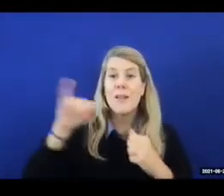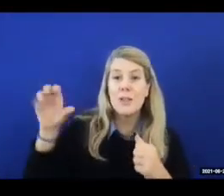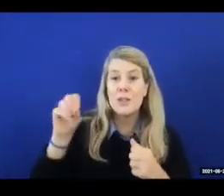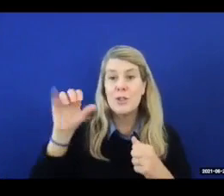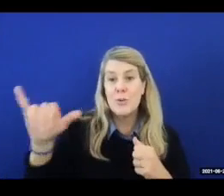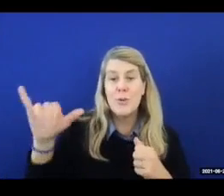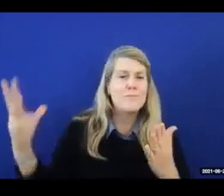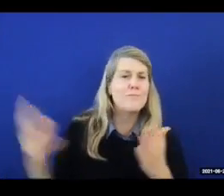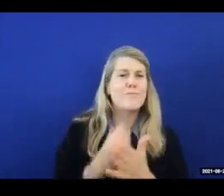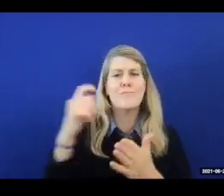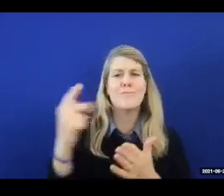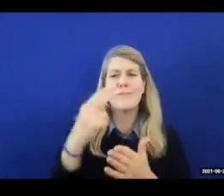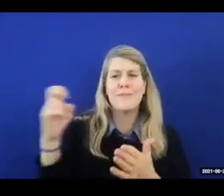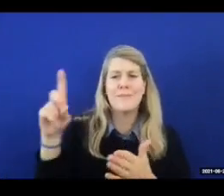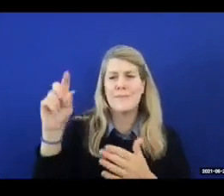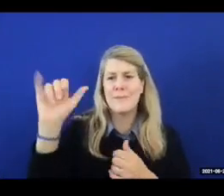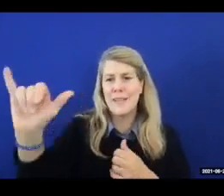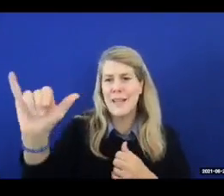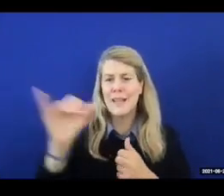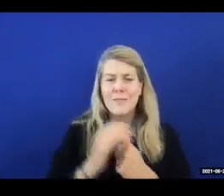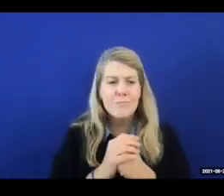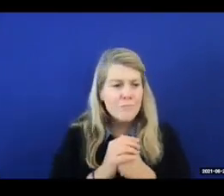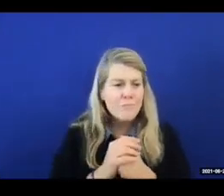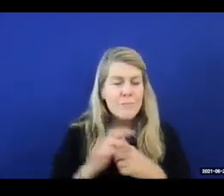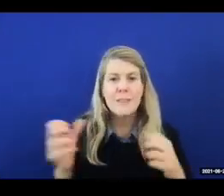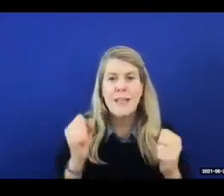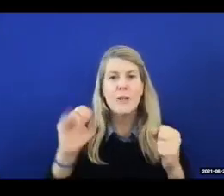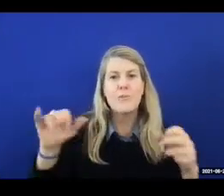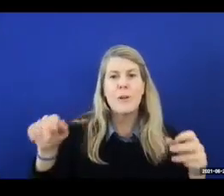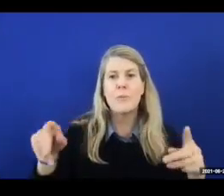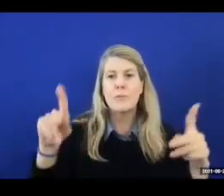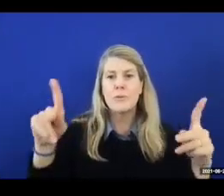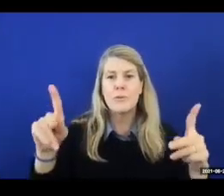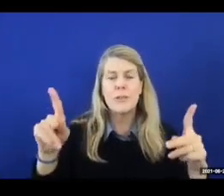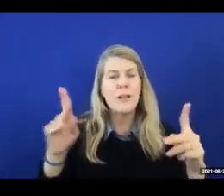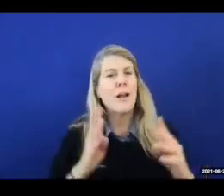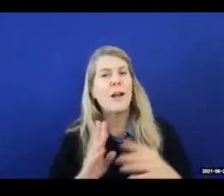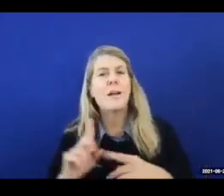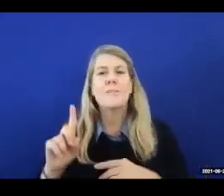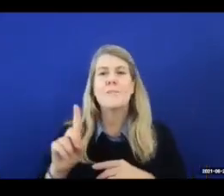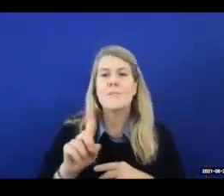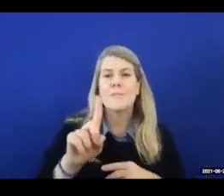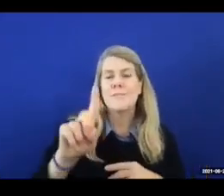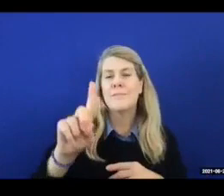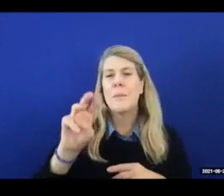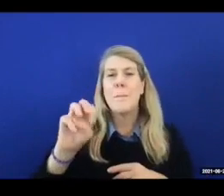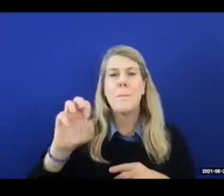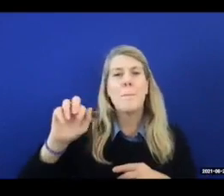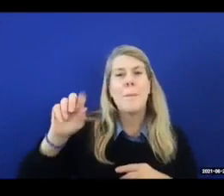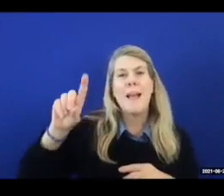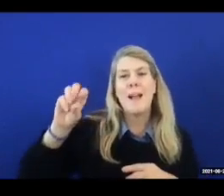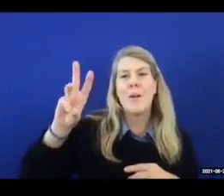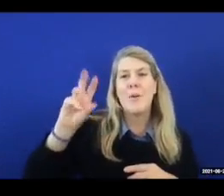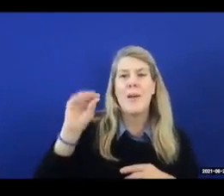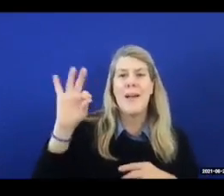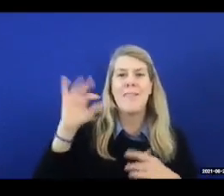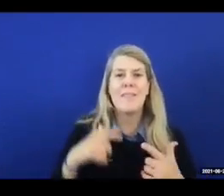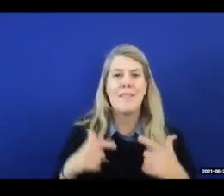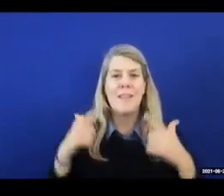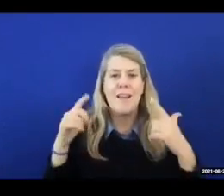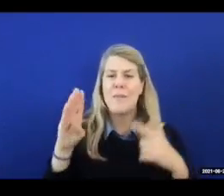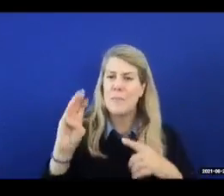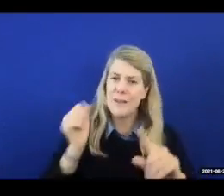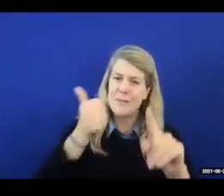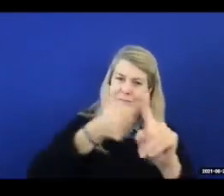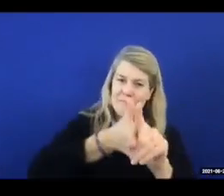this day, take your opportunity, make your way through the glorious meadow of life, being the person you are, and make